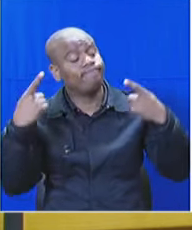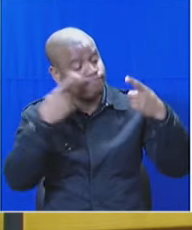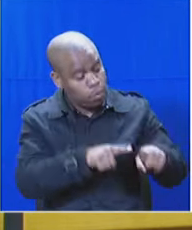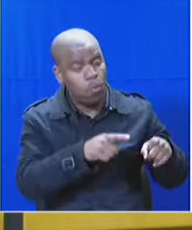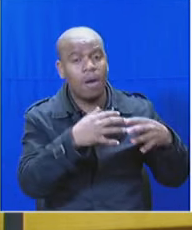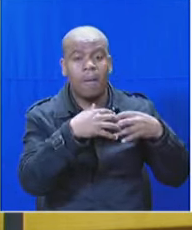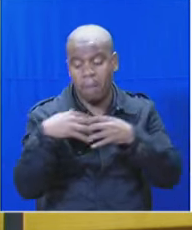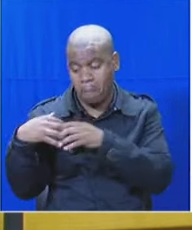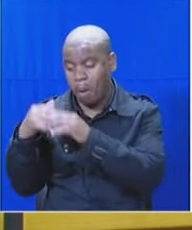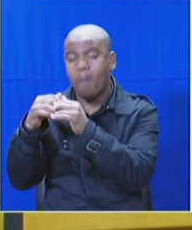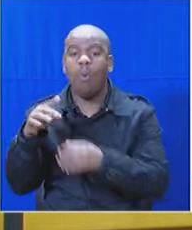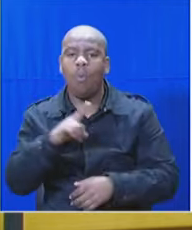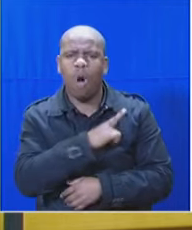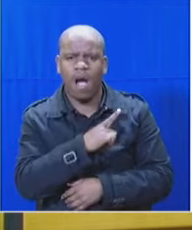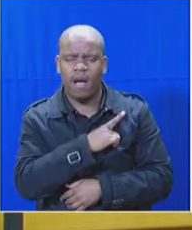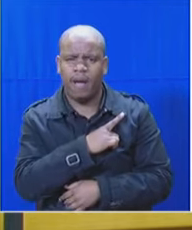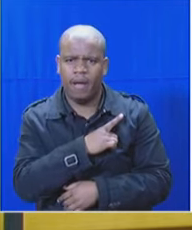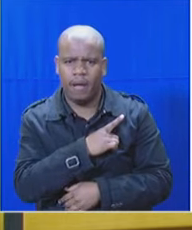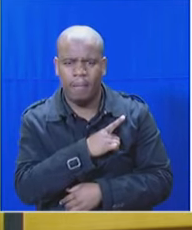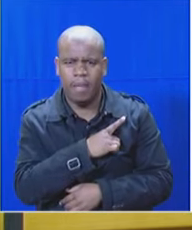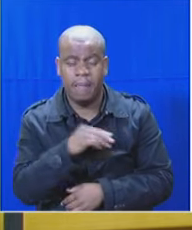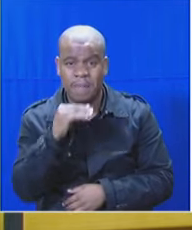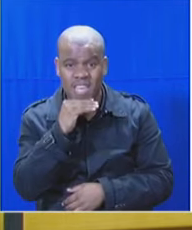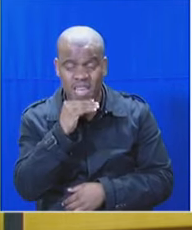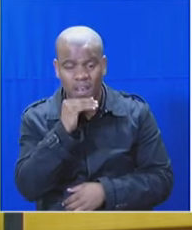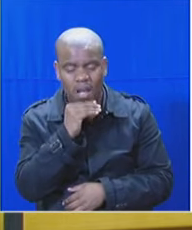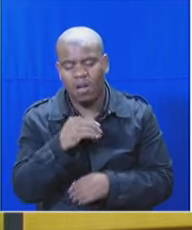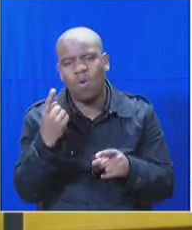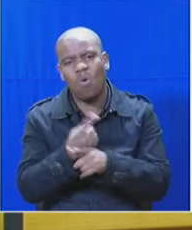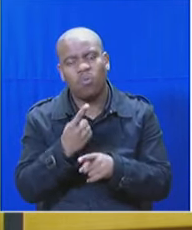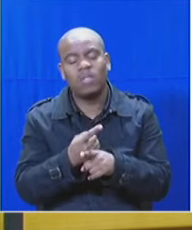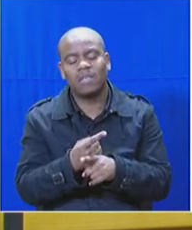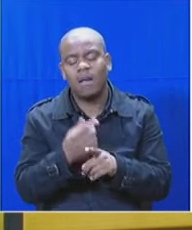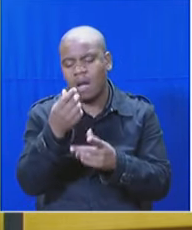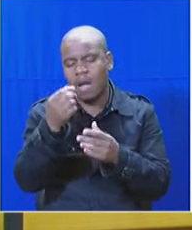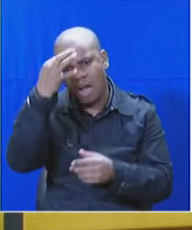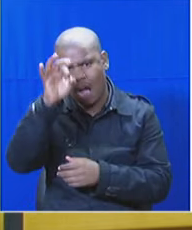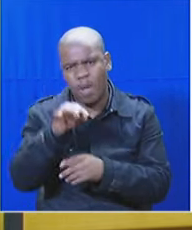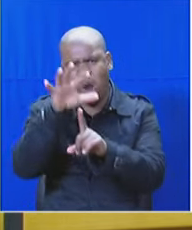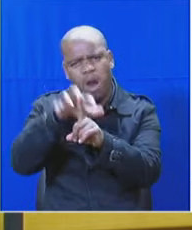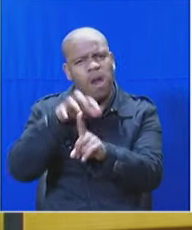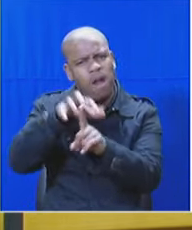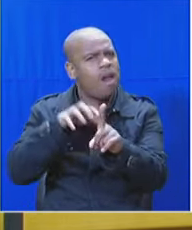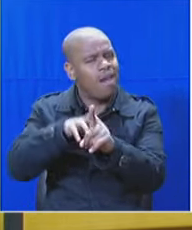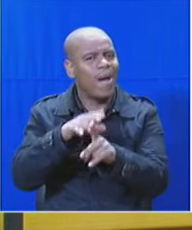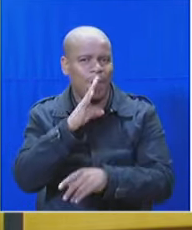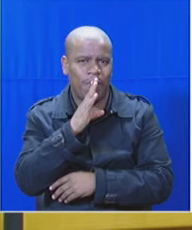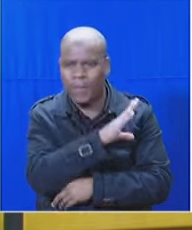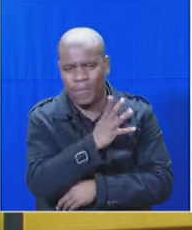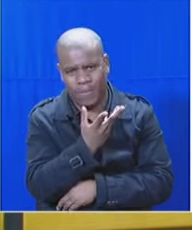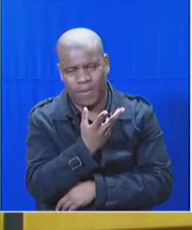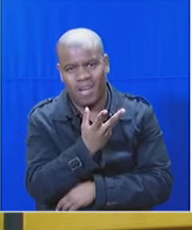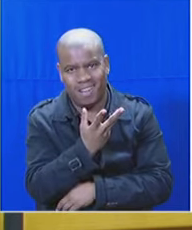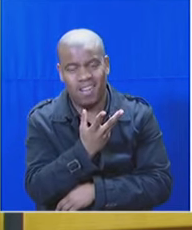introduced that will make sure that there's no milking or rendering of the government as the cash cow by